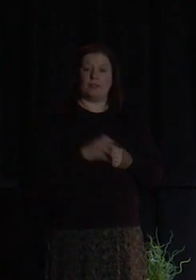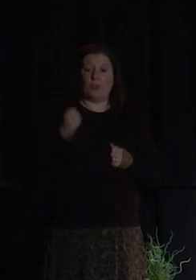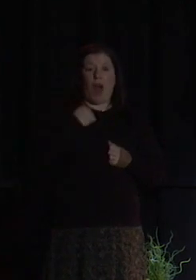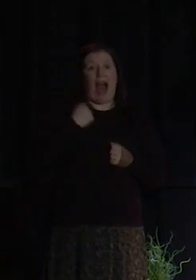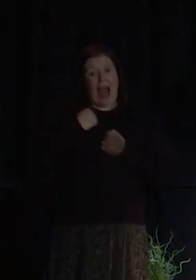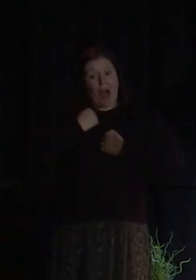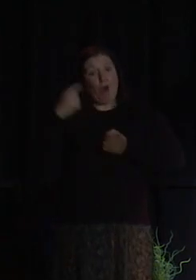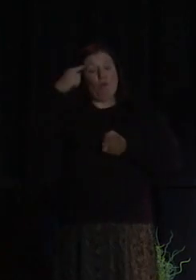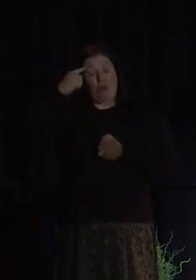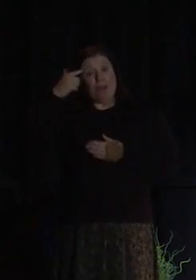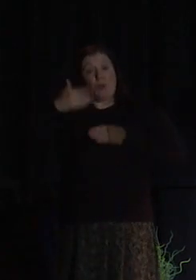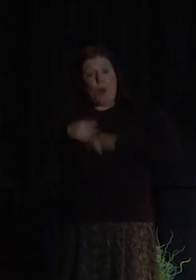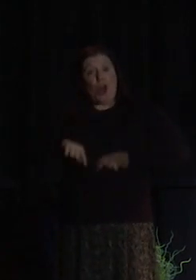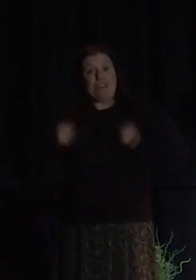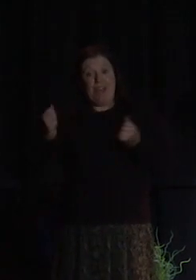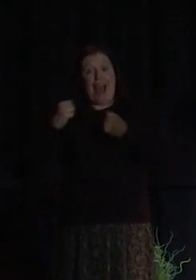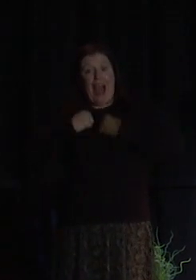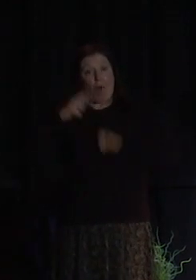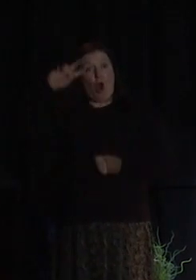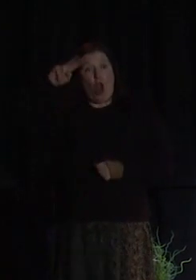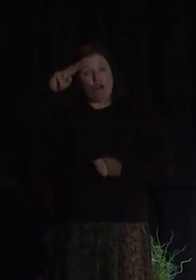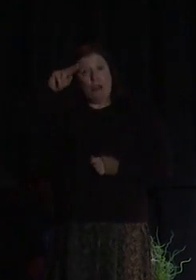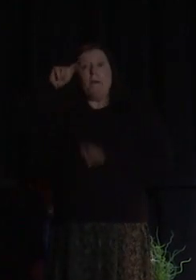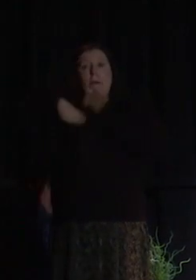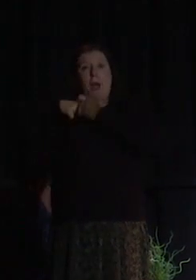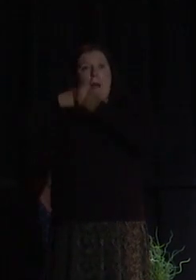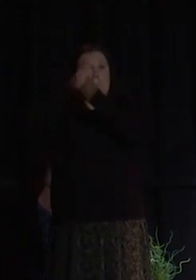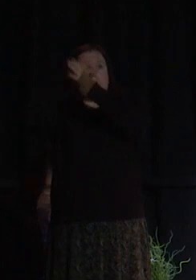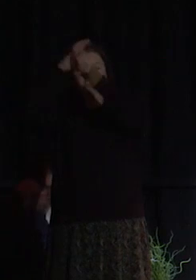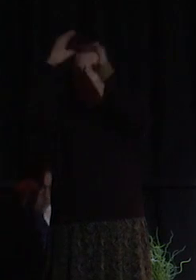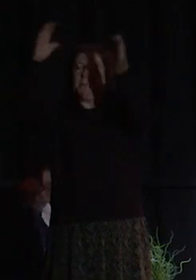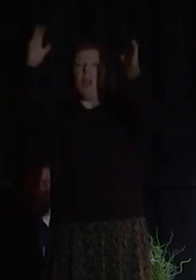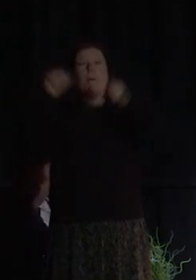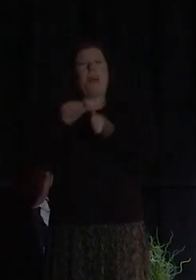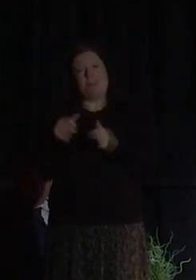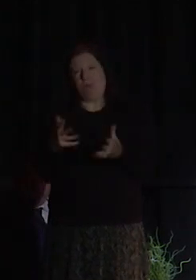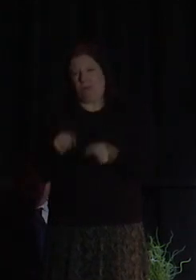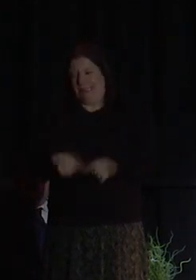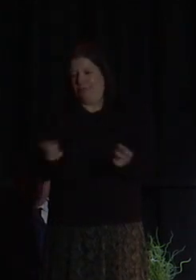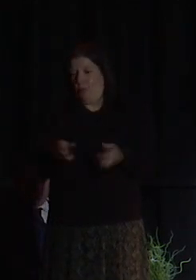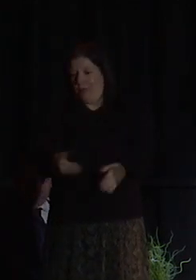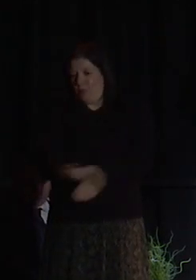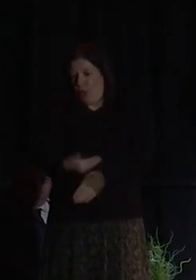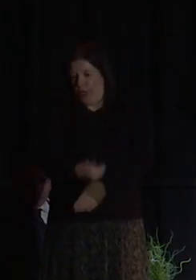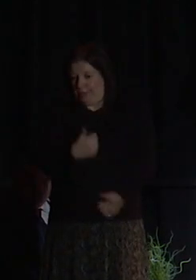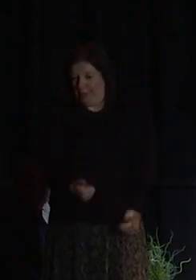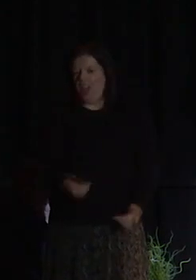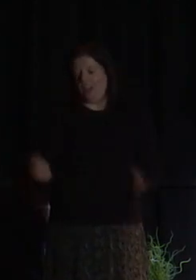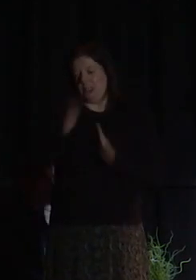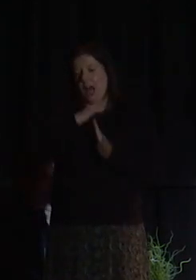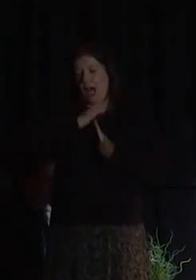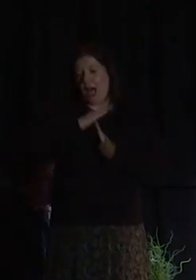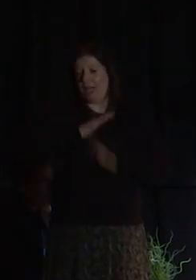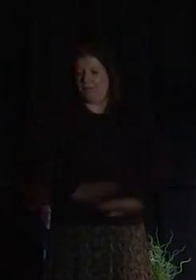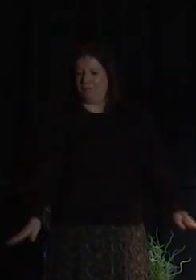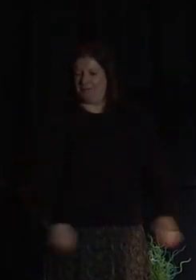work differently, how the logic that they have leads to new and better, not better, but, you know, different ways and solutions. Anyway, timeline.